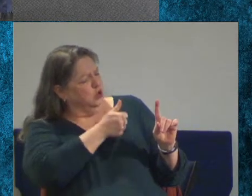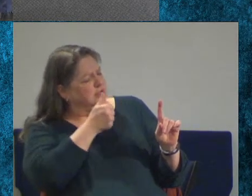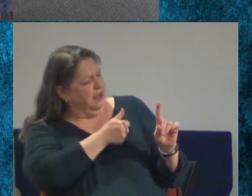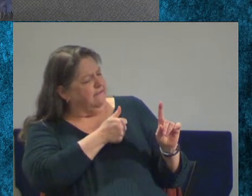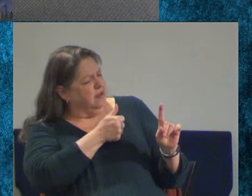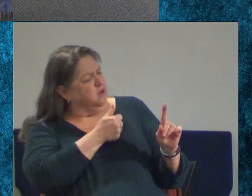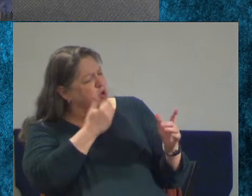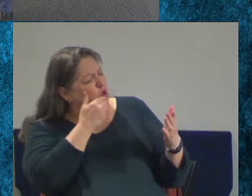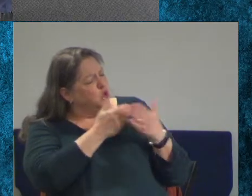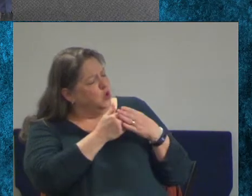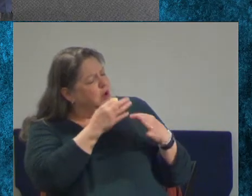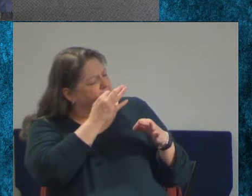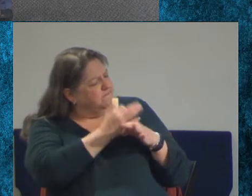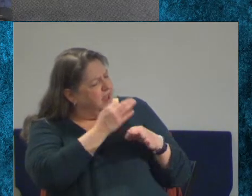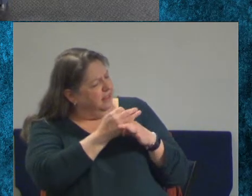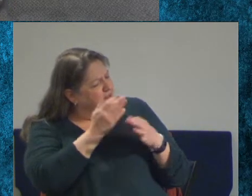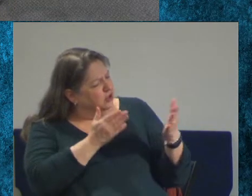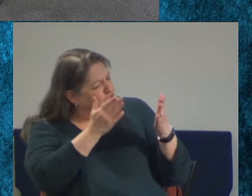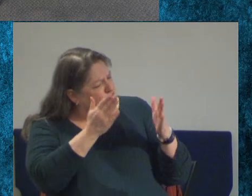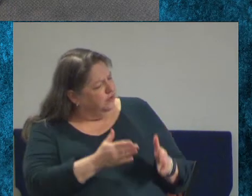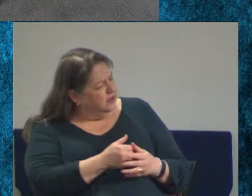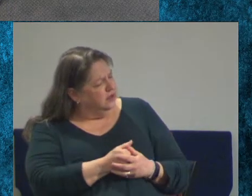then he assures him,